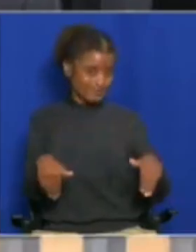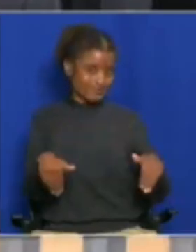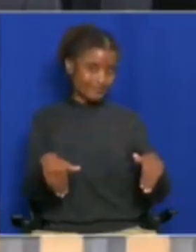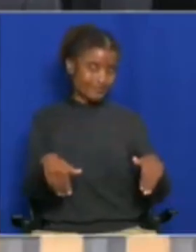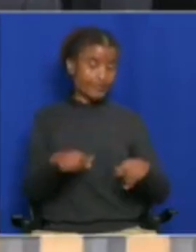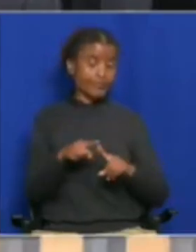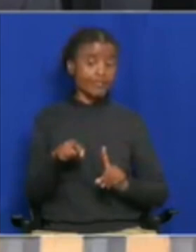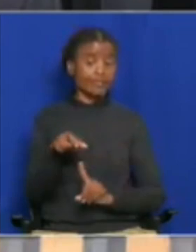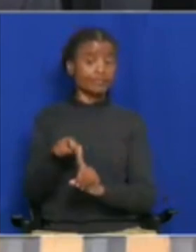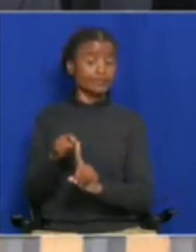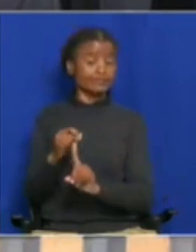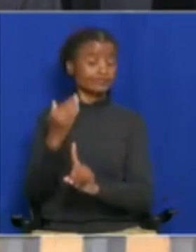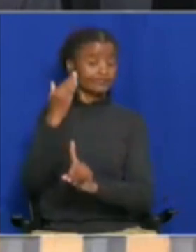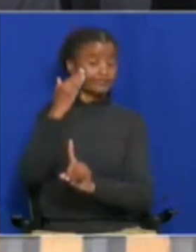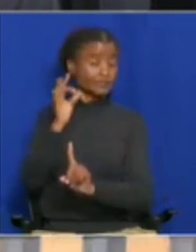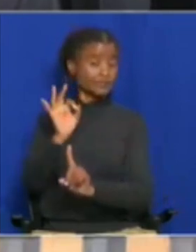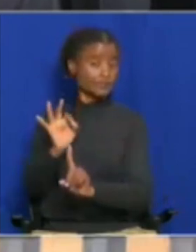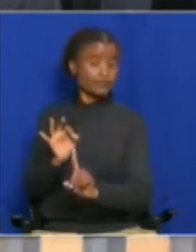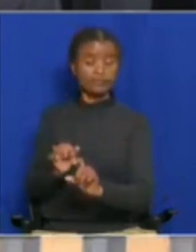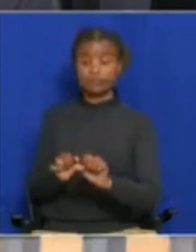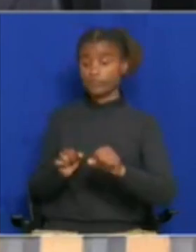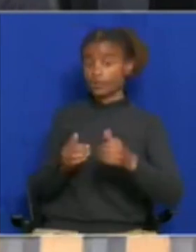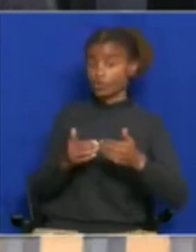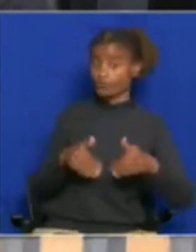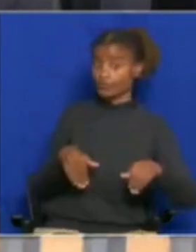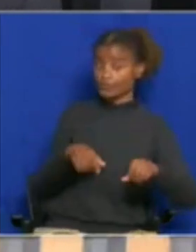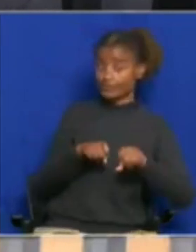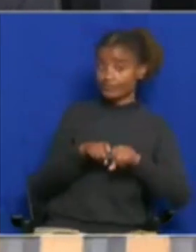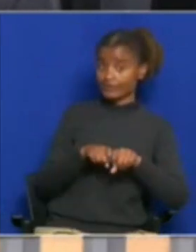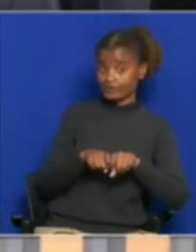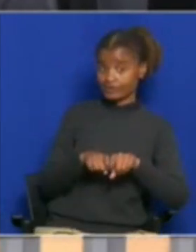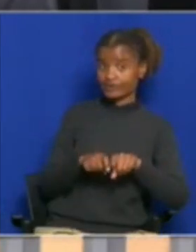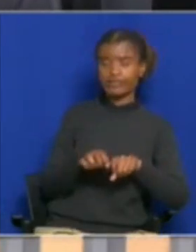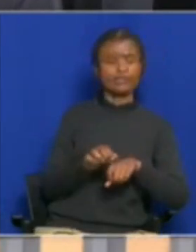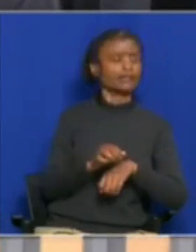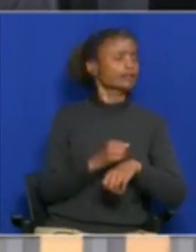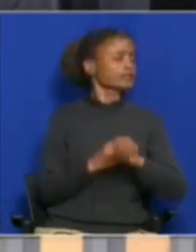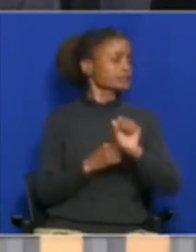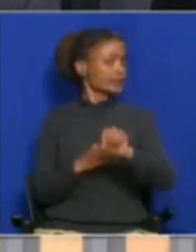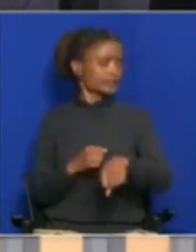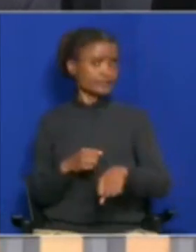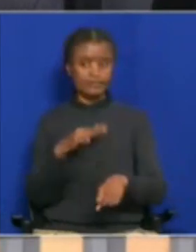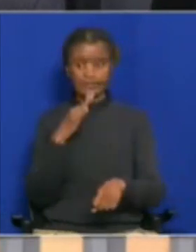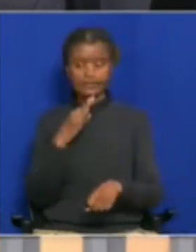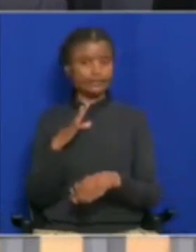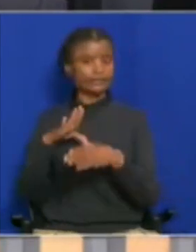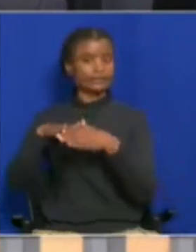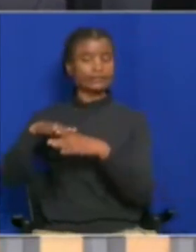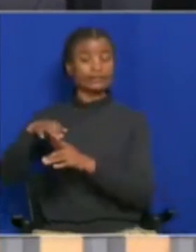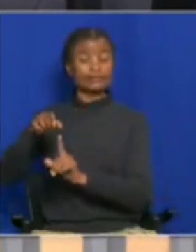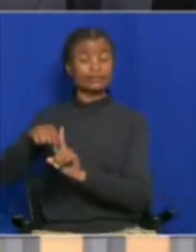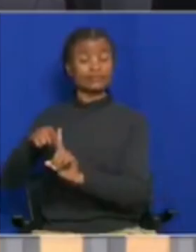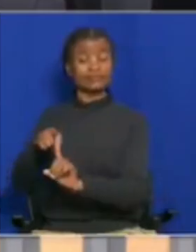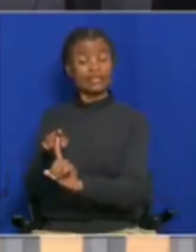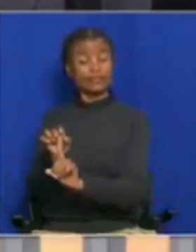objective test. Yes. Yeah, you don't even need to go to reasonable person. Reasonable person is